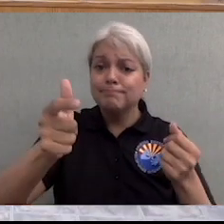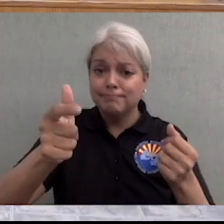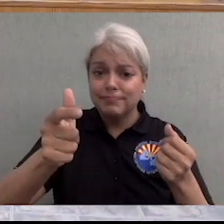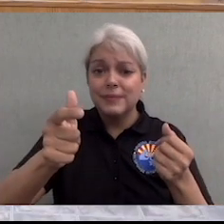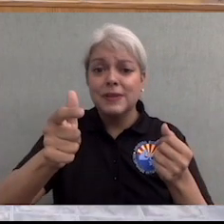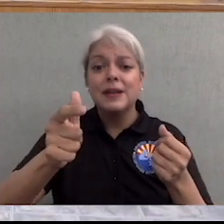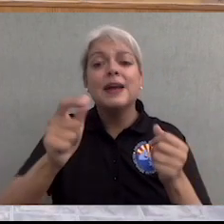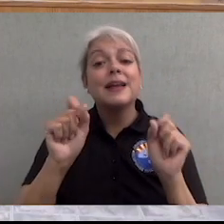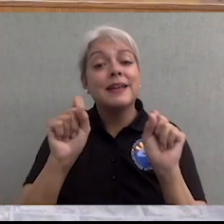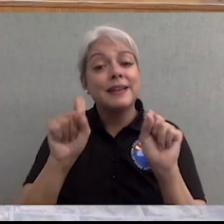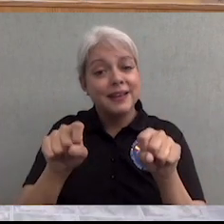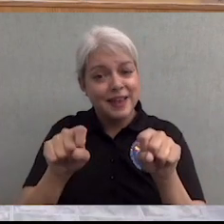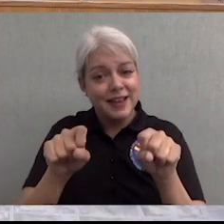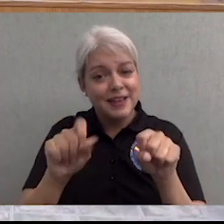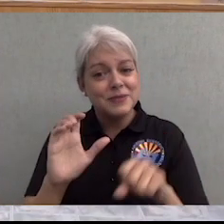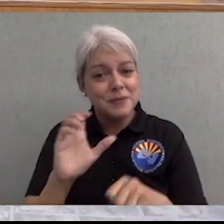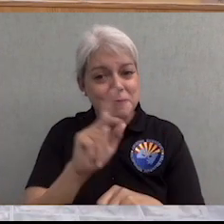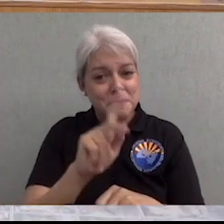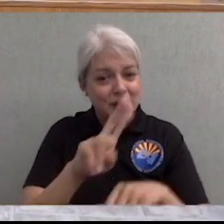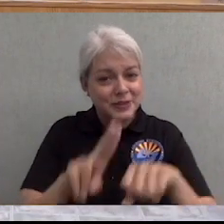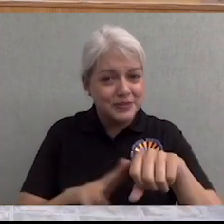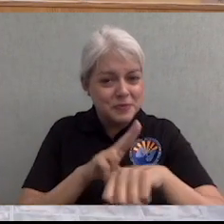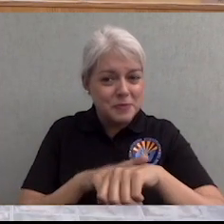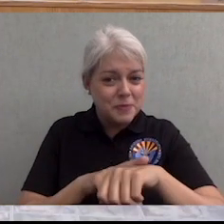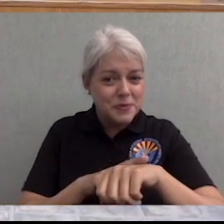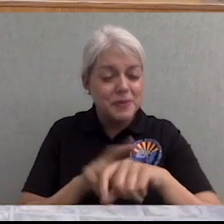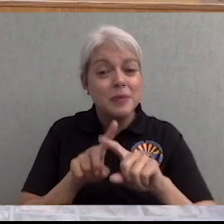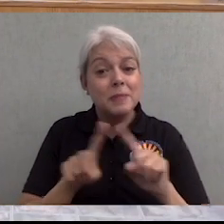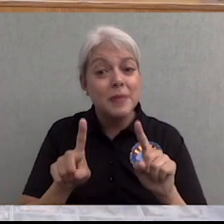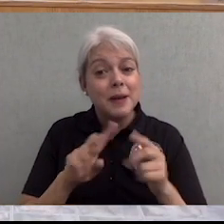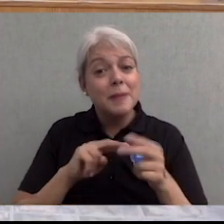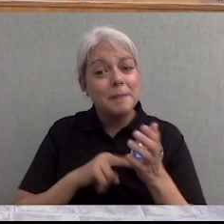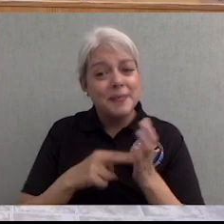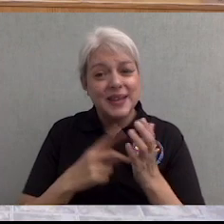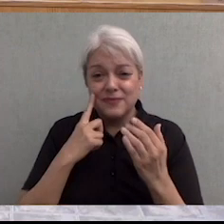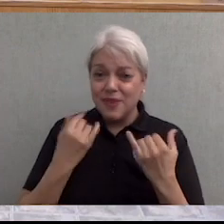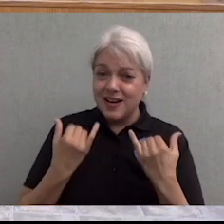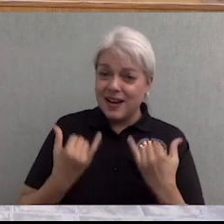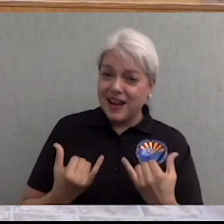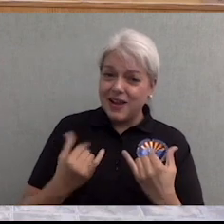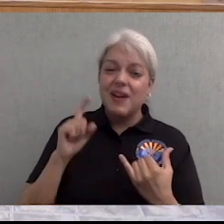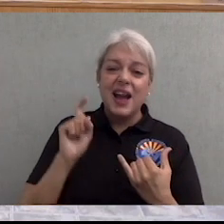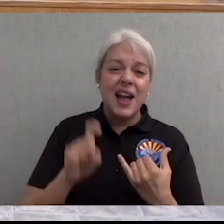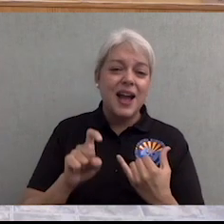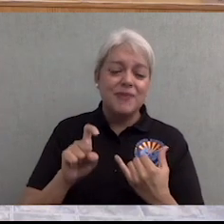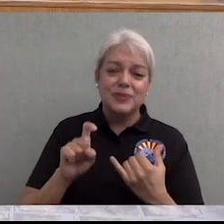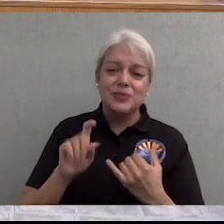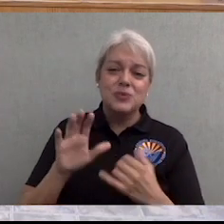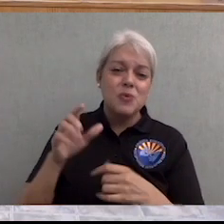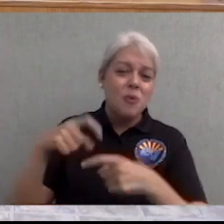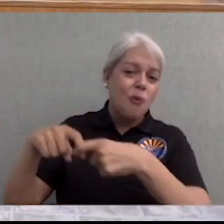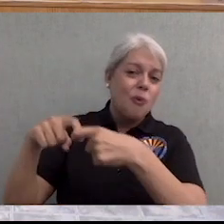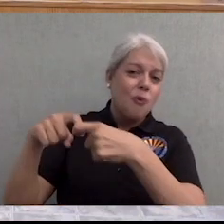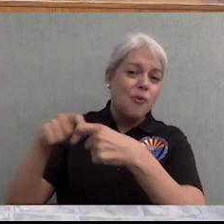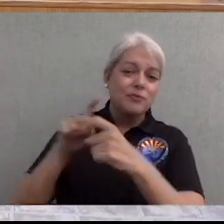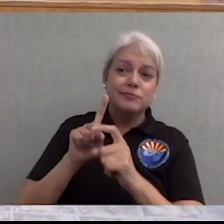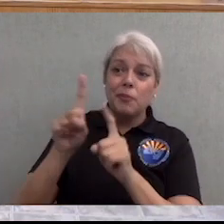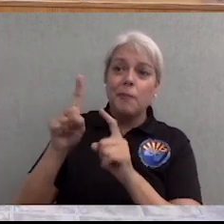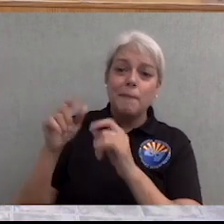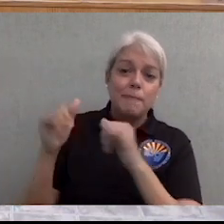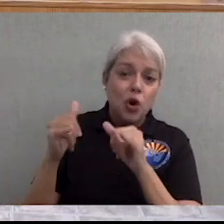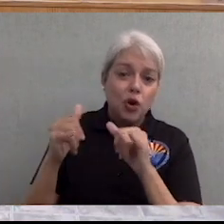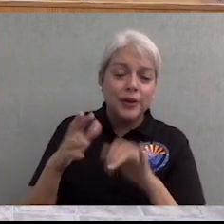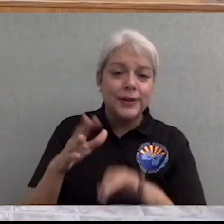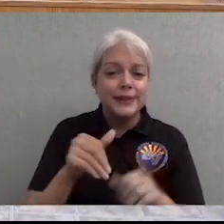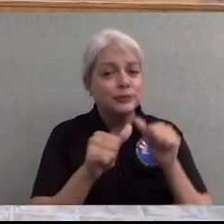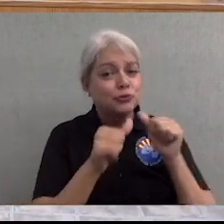have to refrain from parties, from going out, from drinking, from dances, from any